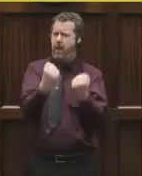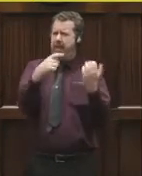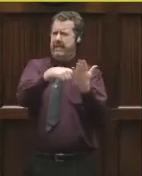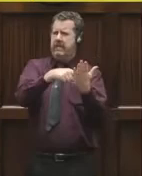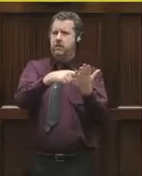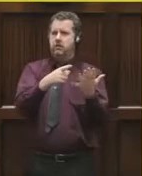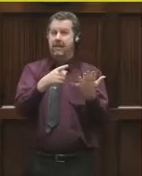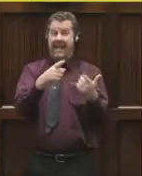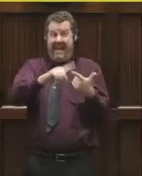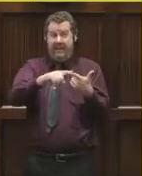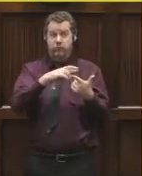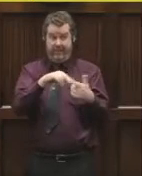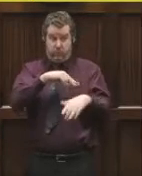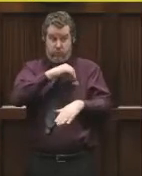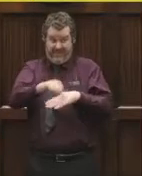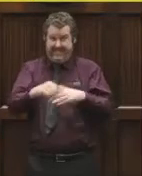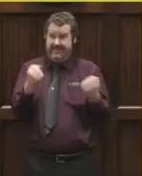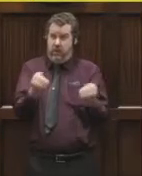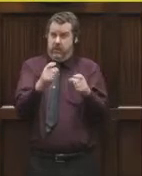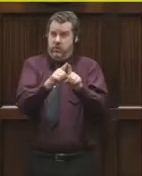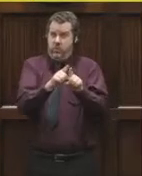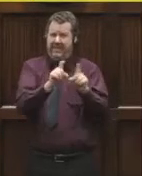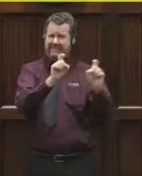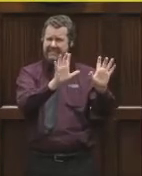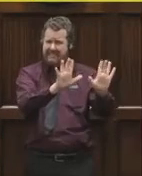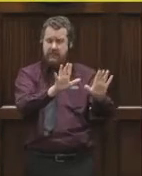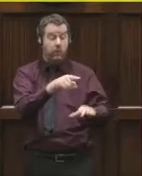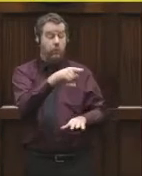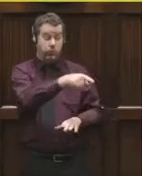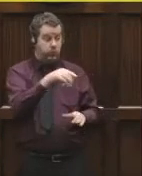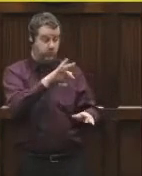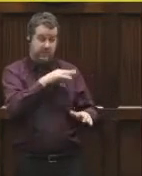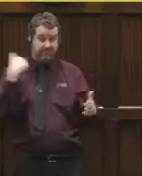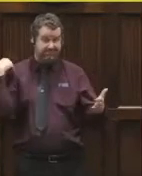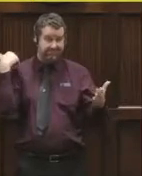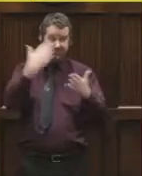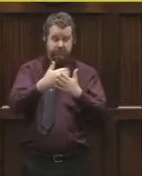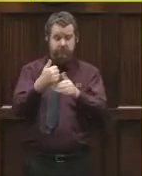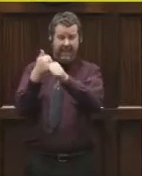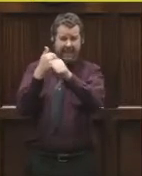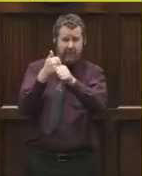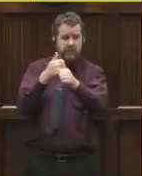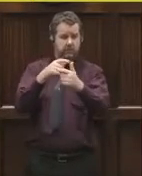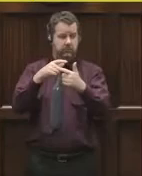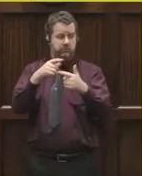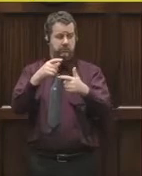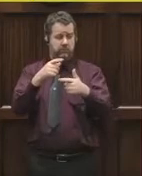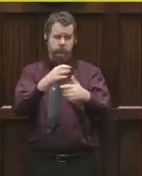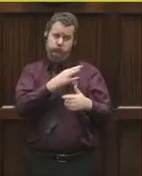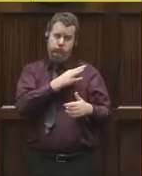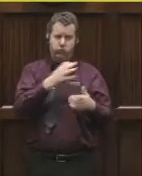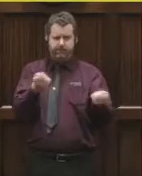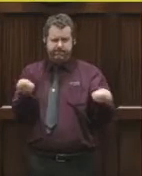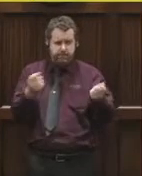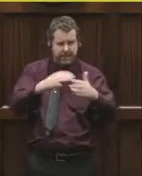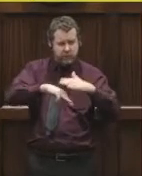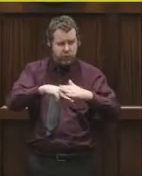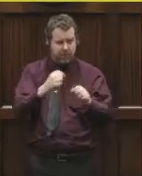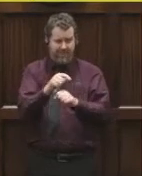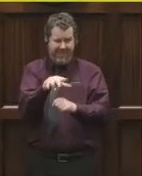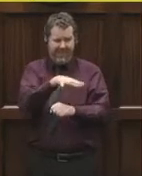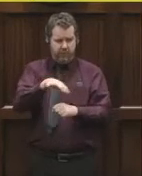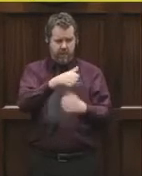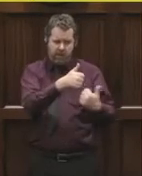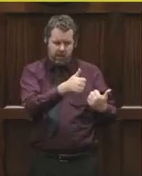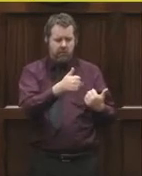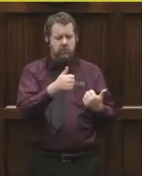indeed of this day. You have been a great advocate yourself and an active minister on this issue, and I really would ask